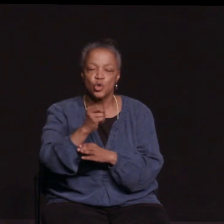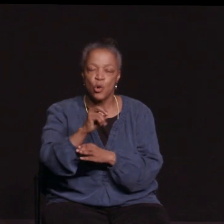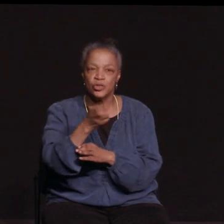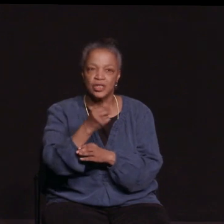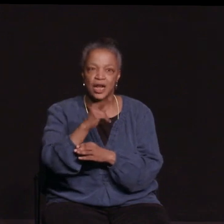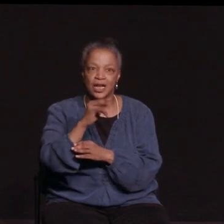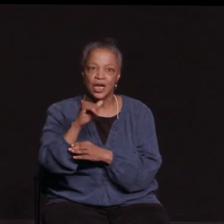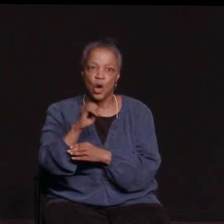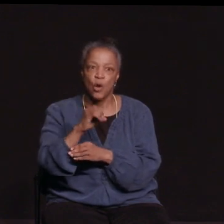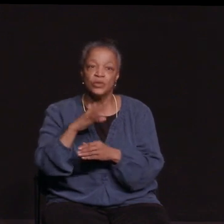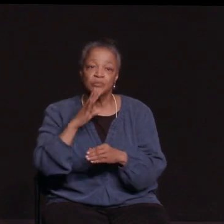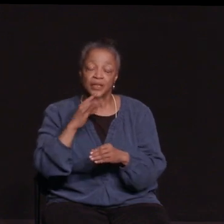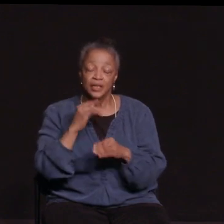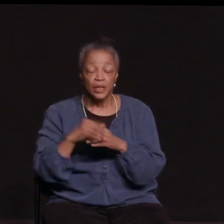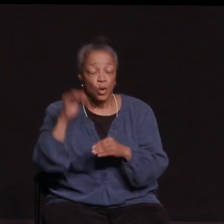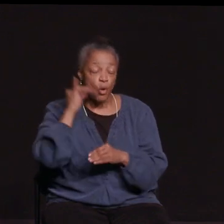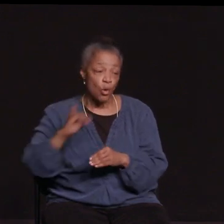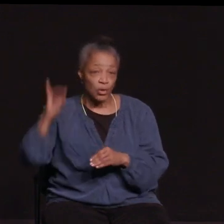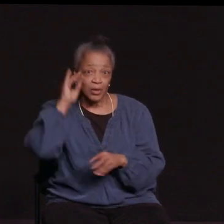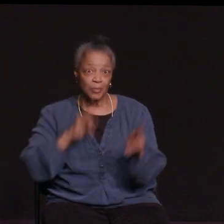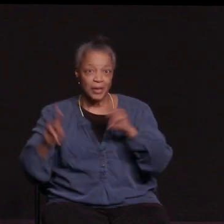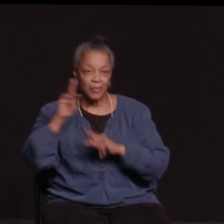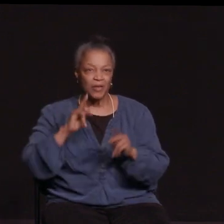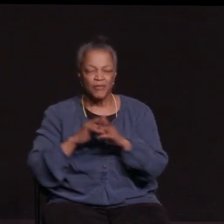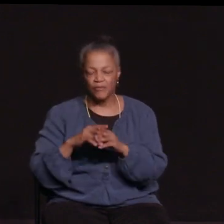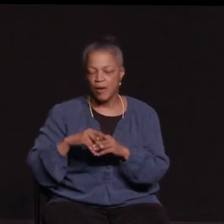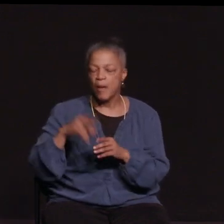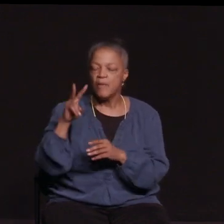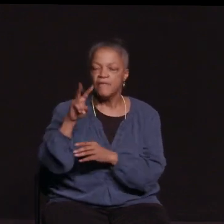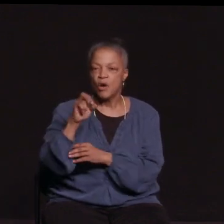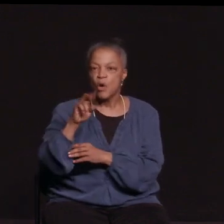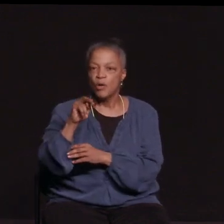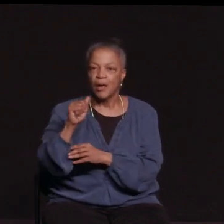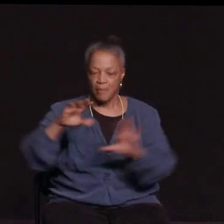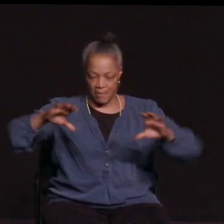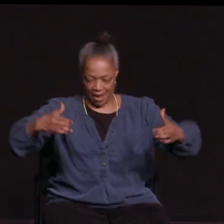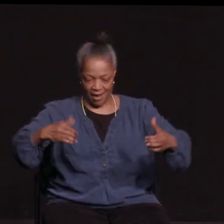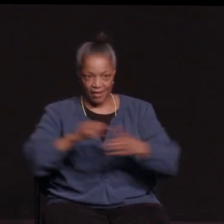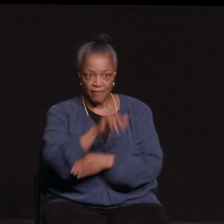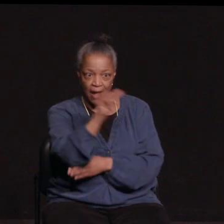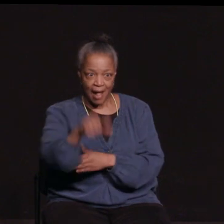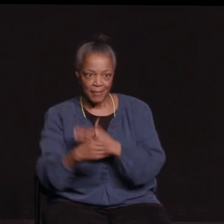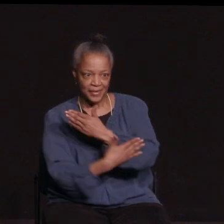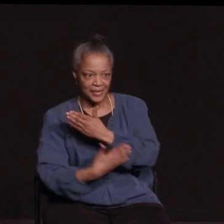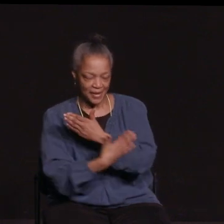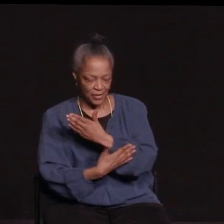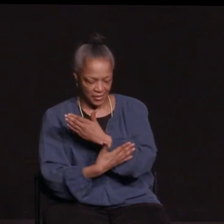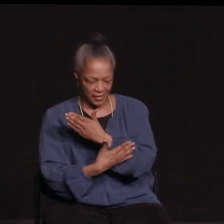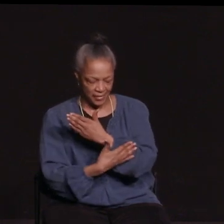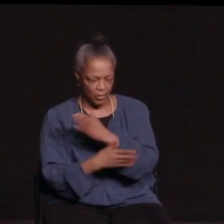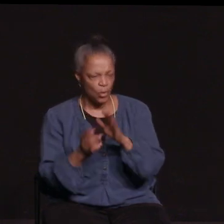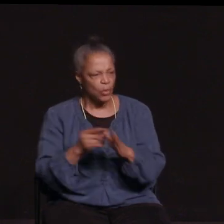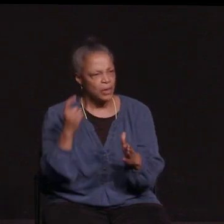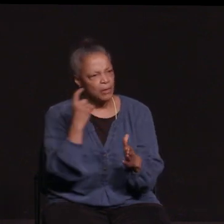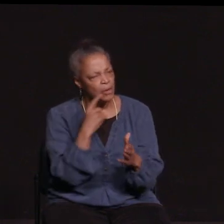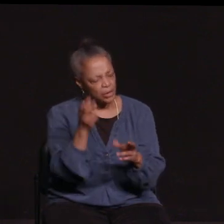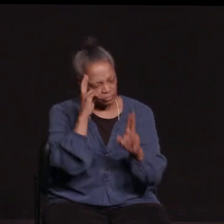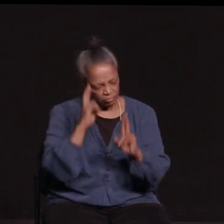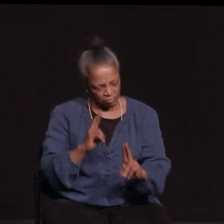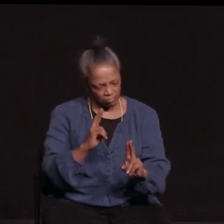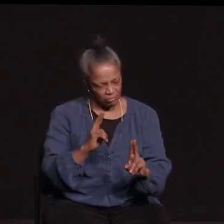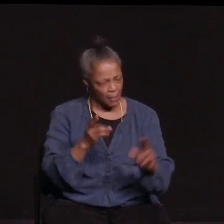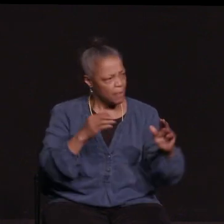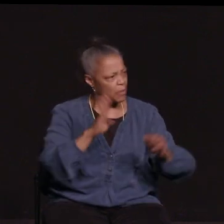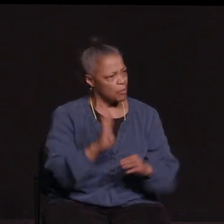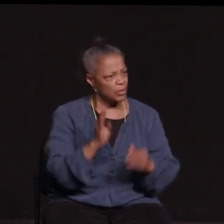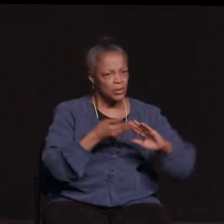the successors of the historic and sovereign Verona Band of Alameda County. We recognize that every member of the Berkeley